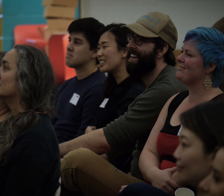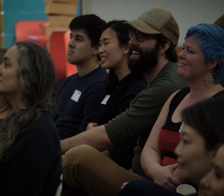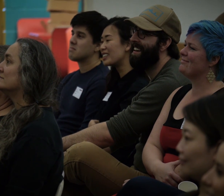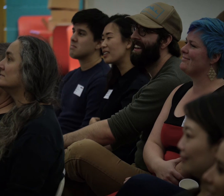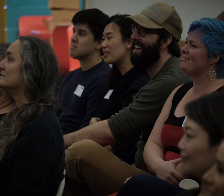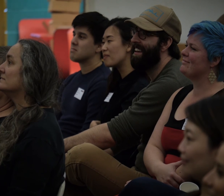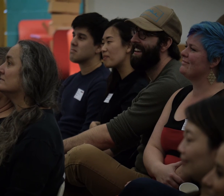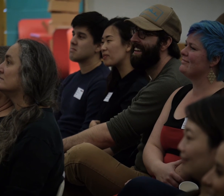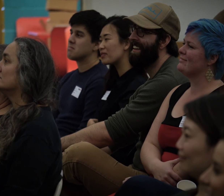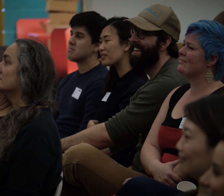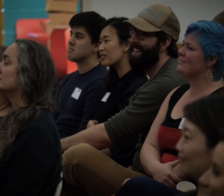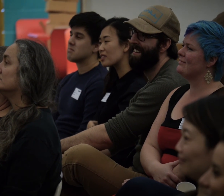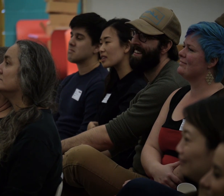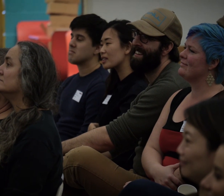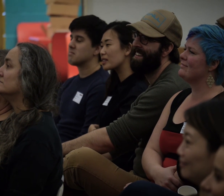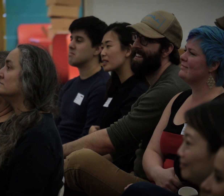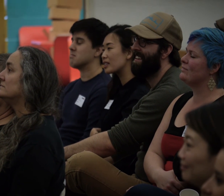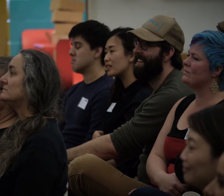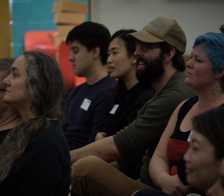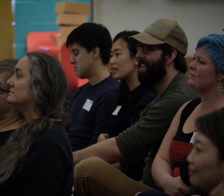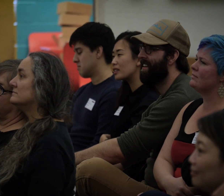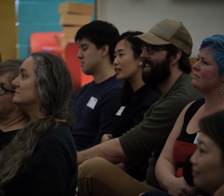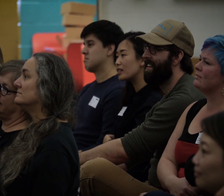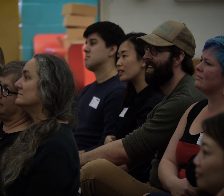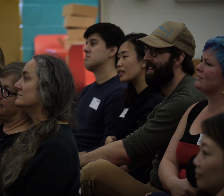that was funny, and I'm a little sad that I didn't say it when I wanted to.